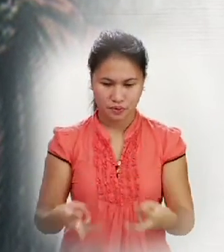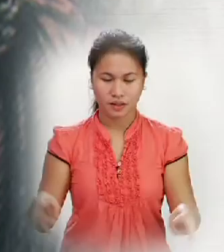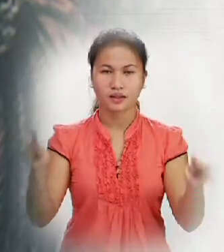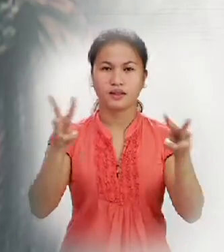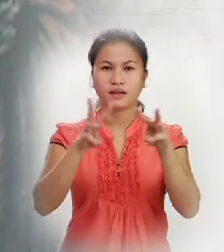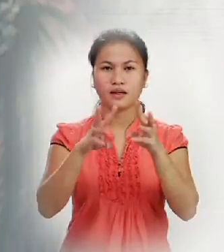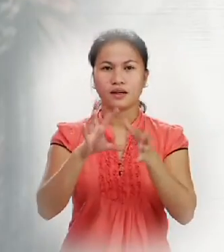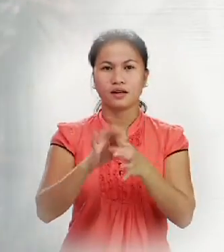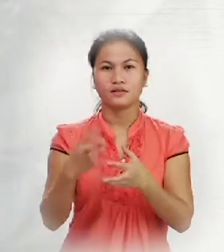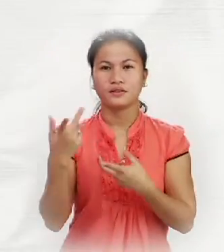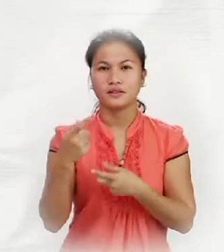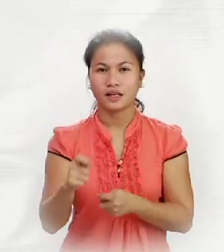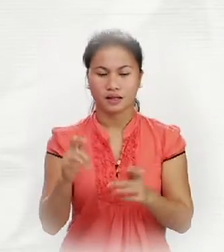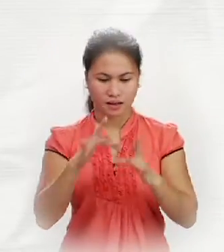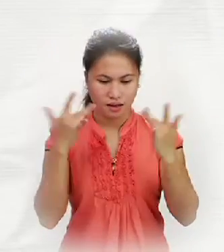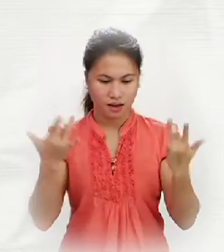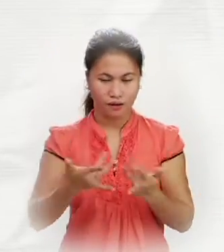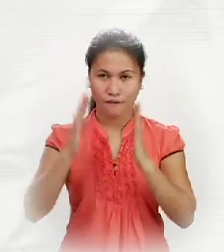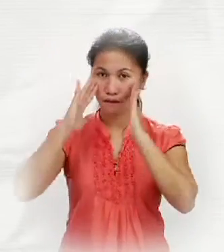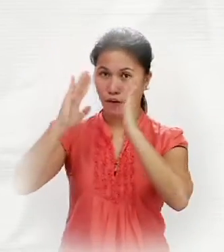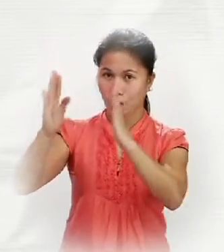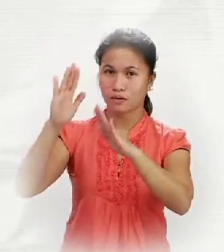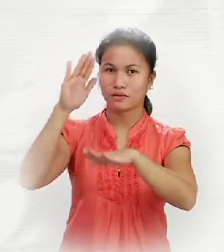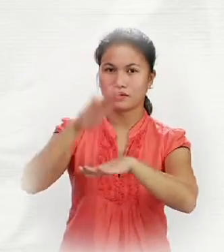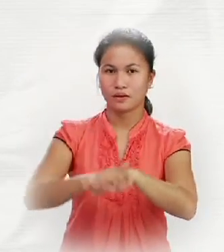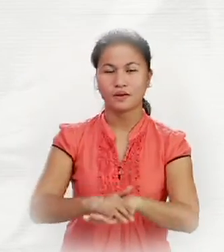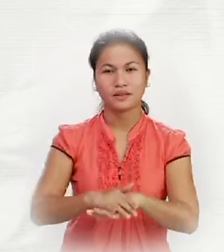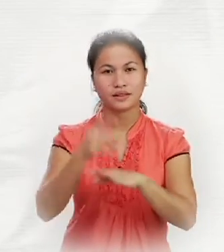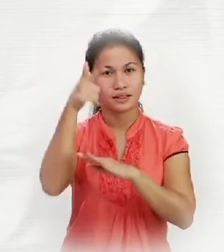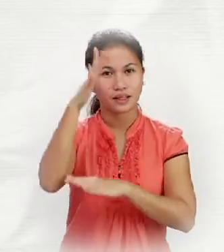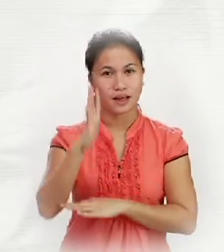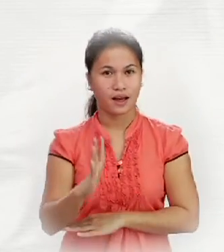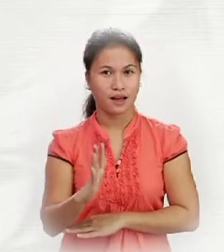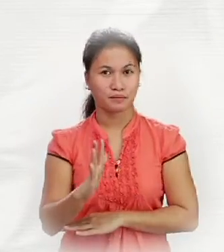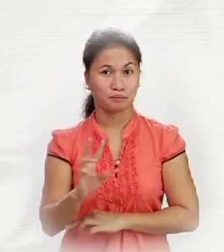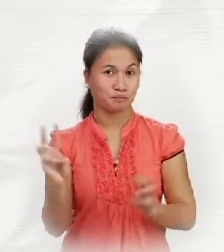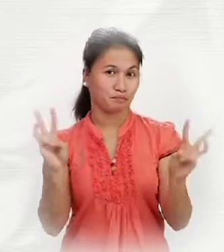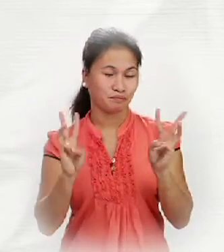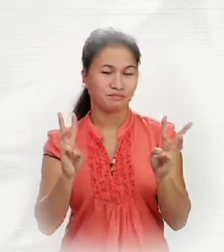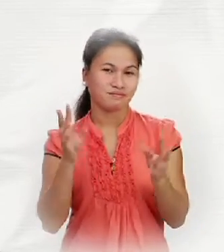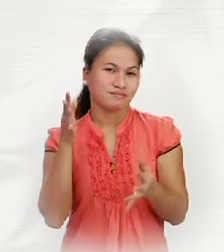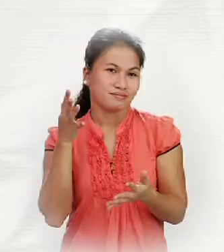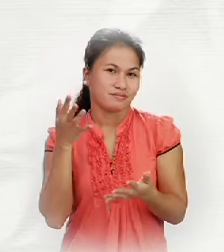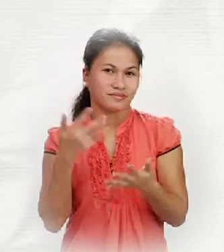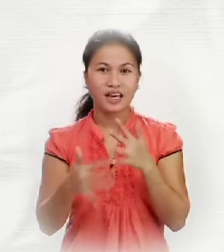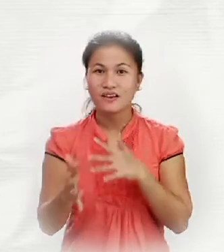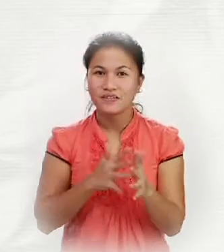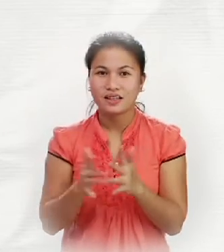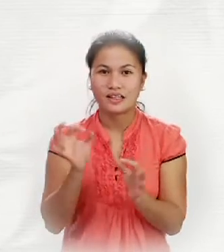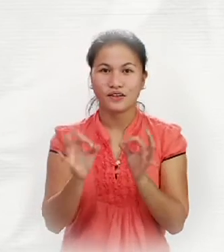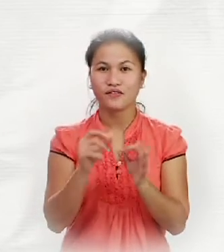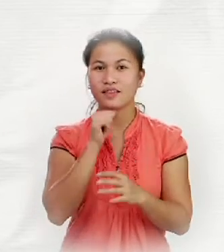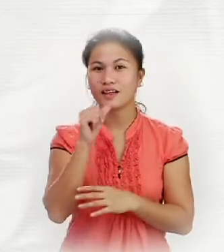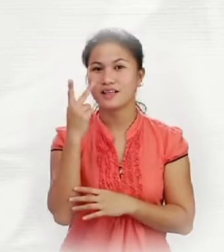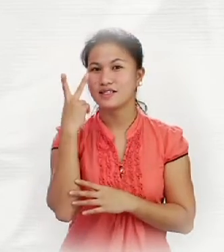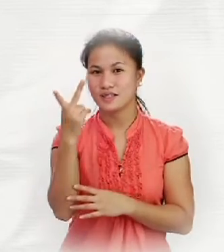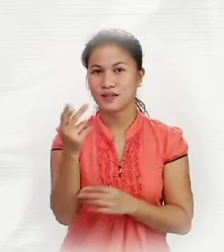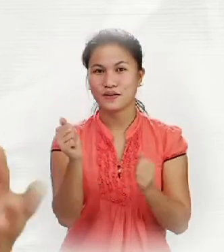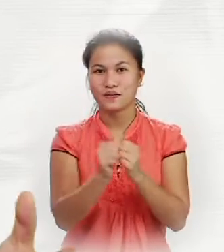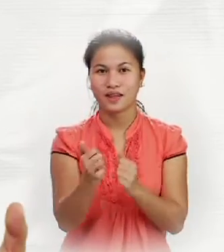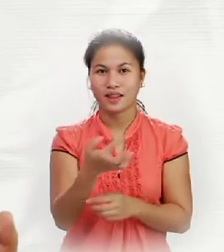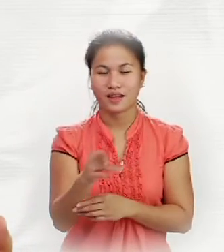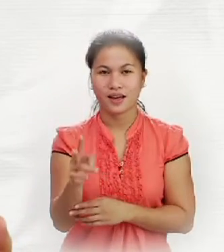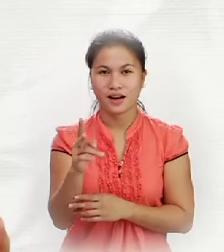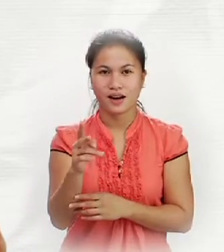were focused on God. And, wow, even if they did not see with their eyes the